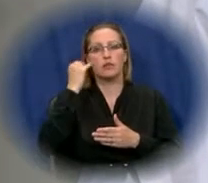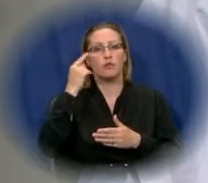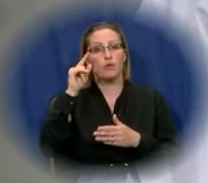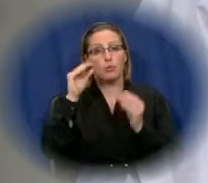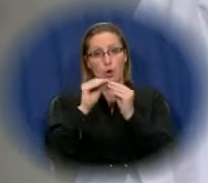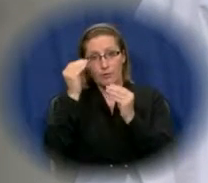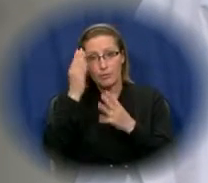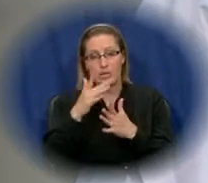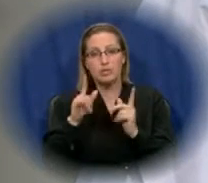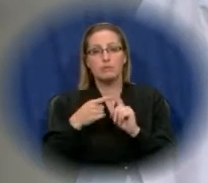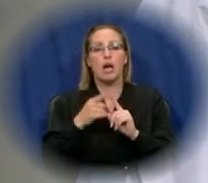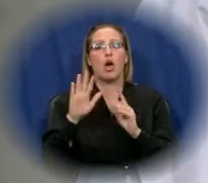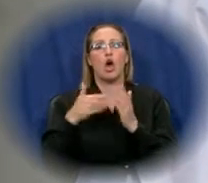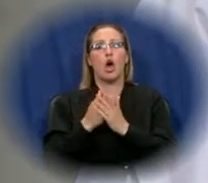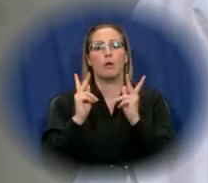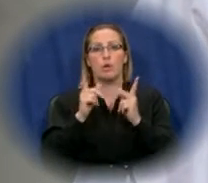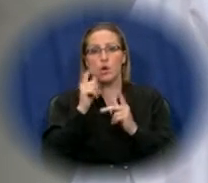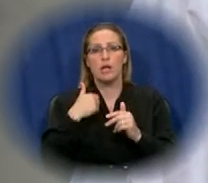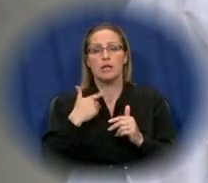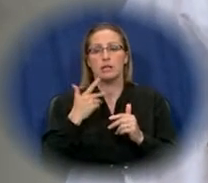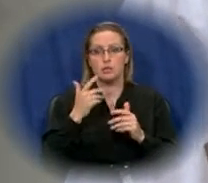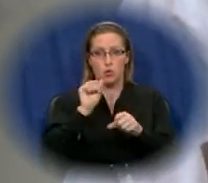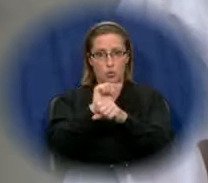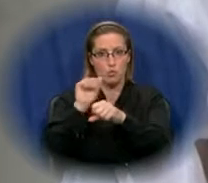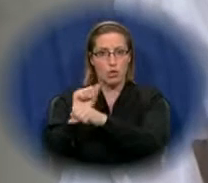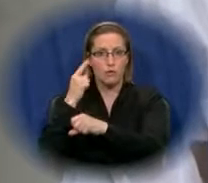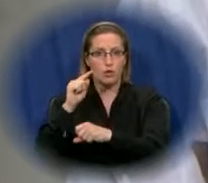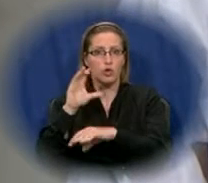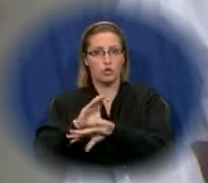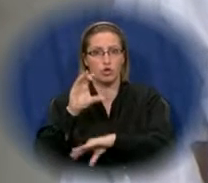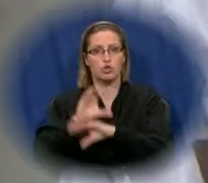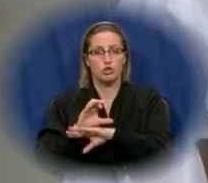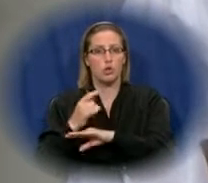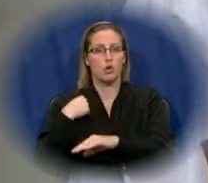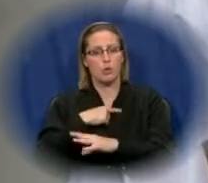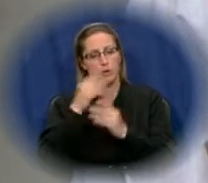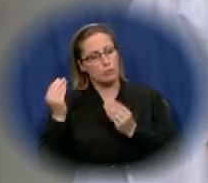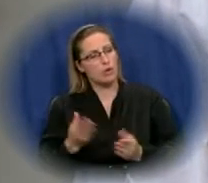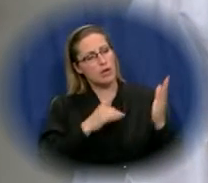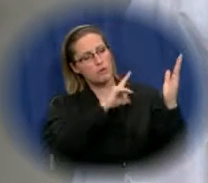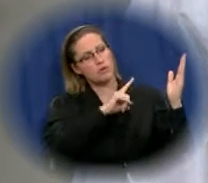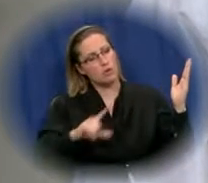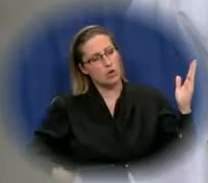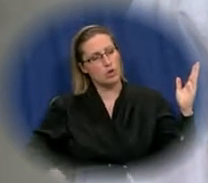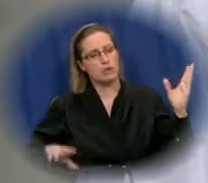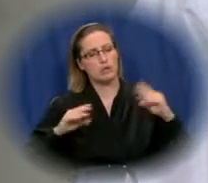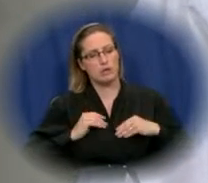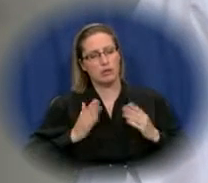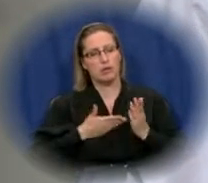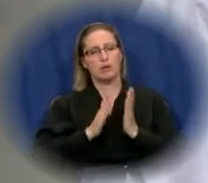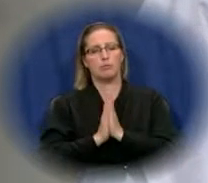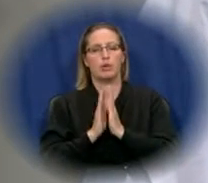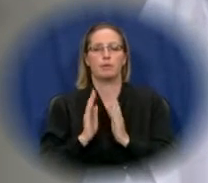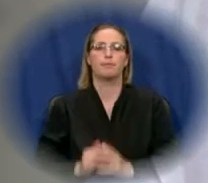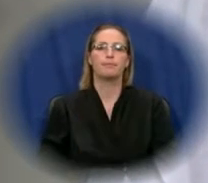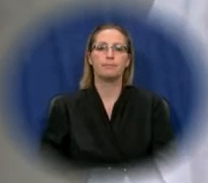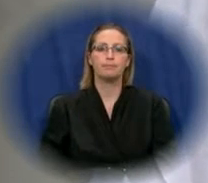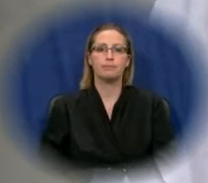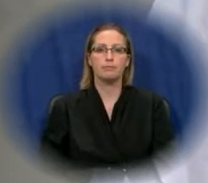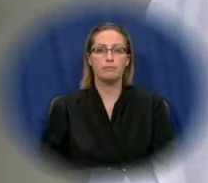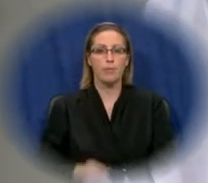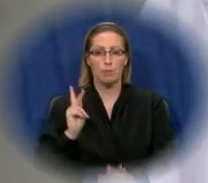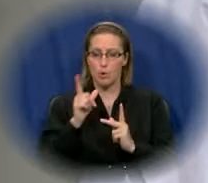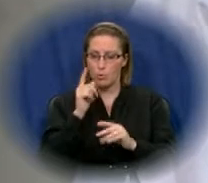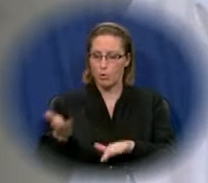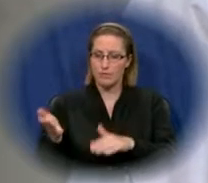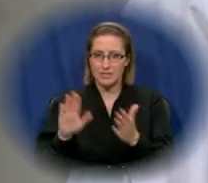religious life, and professional lay ministry for the church. We pray to the Lord. Lord, hear our prayer. For those who